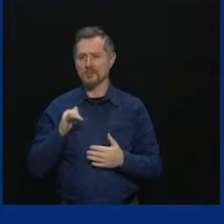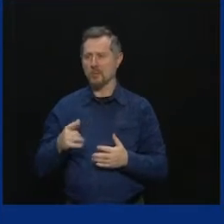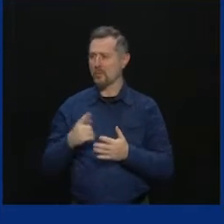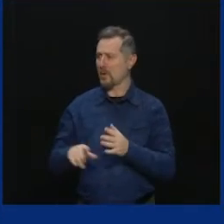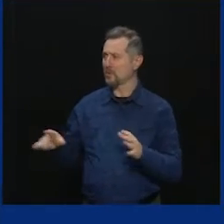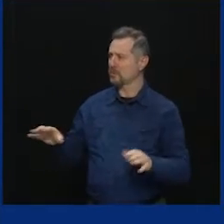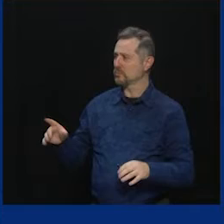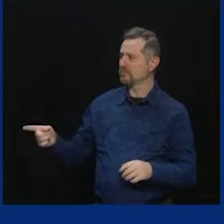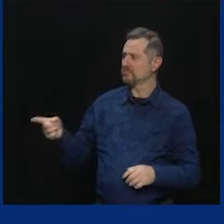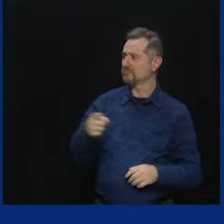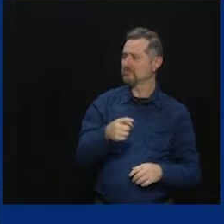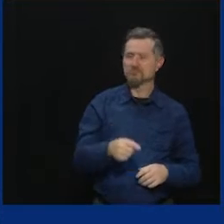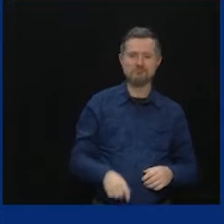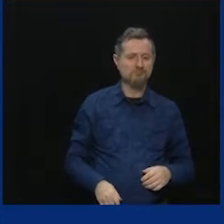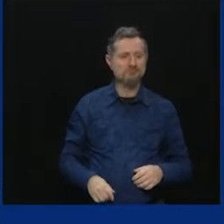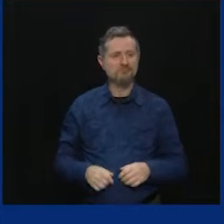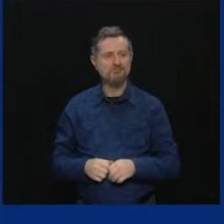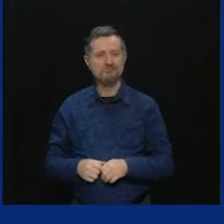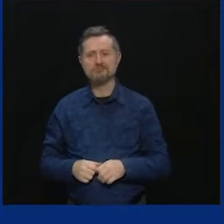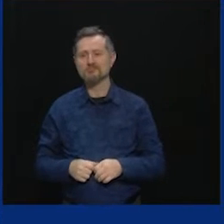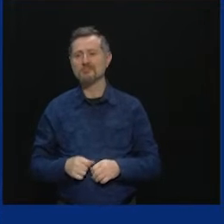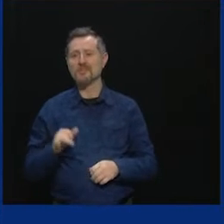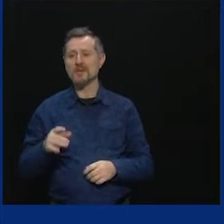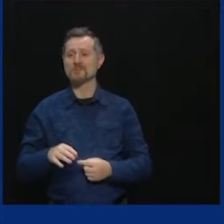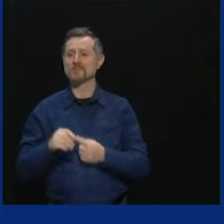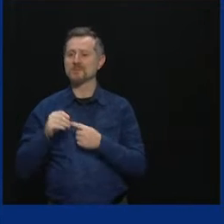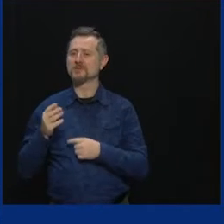you, Madam Speaker,